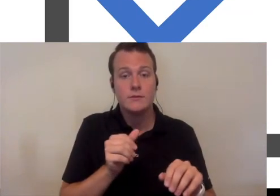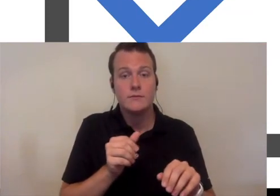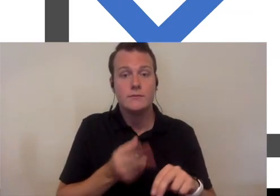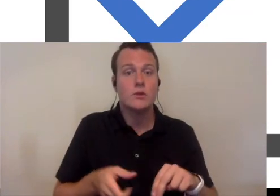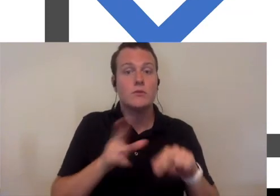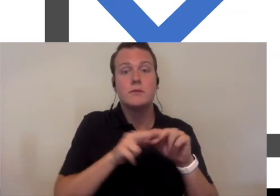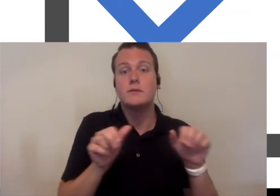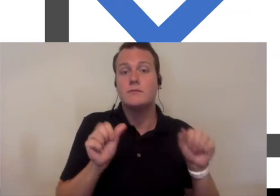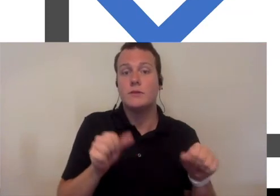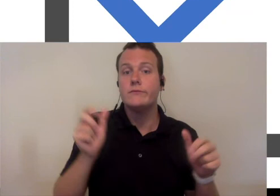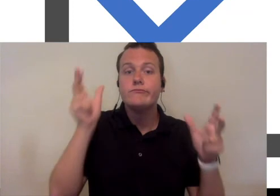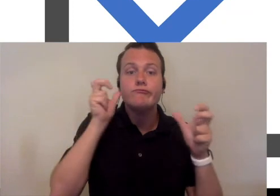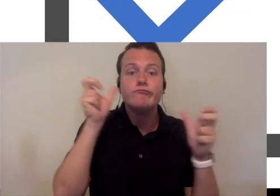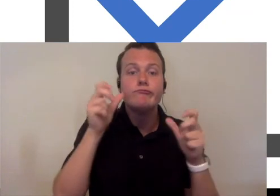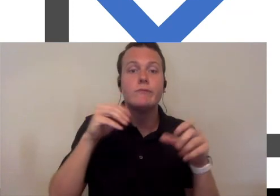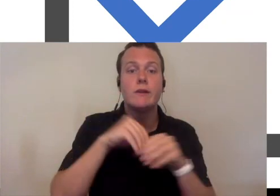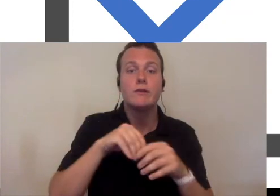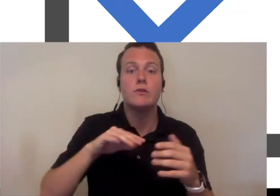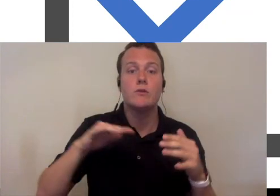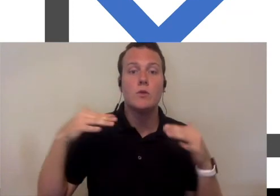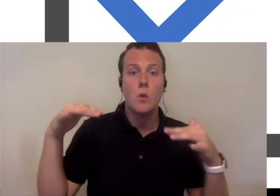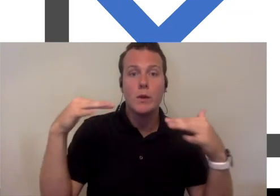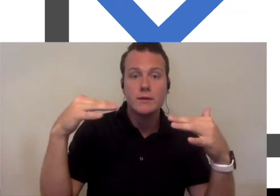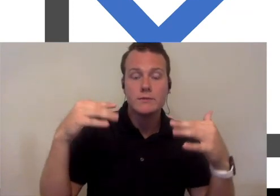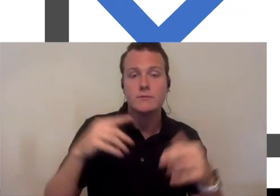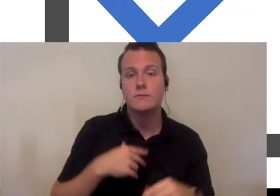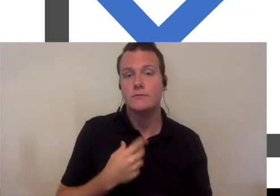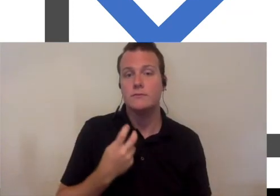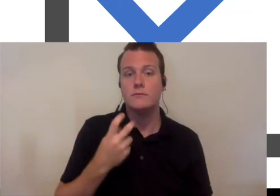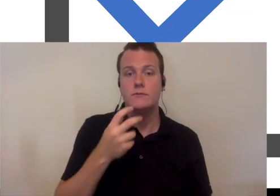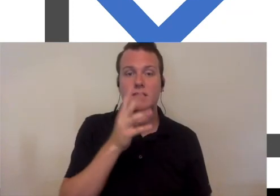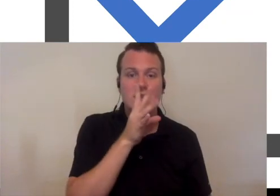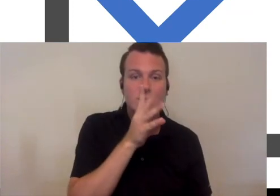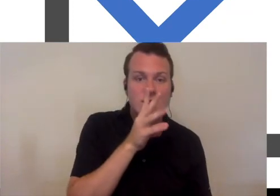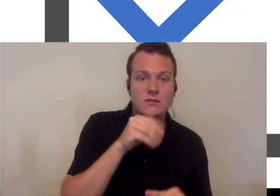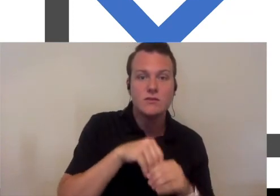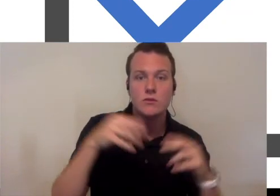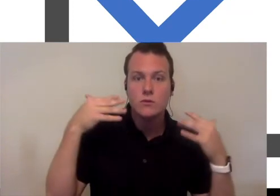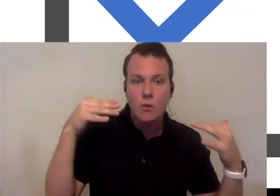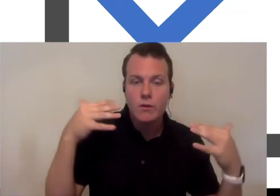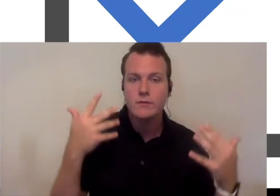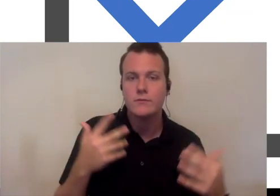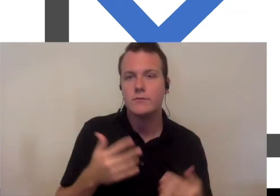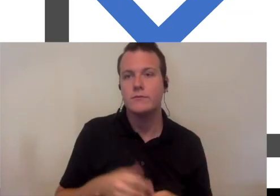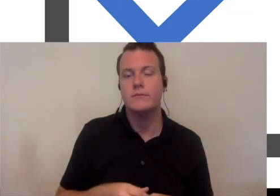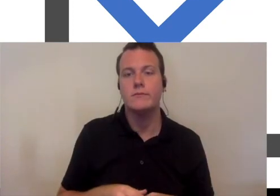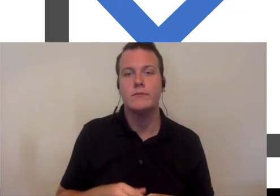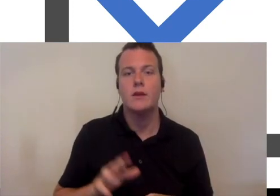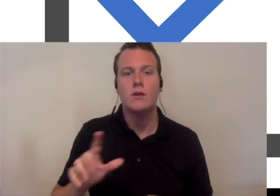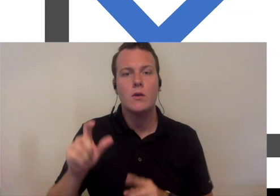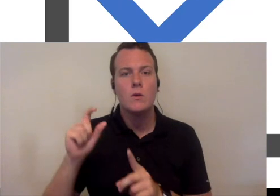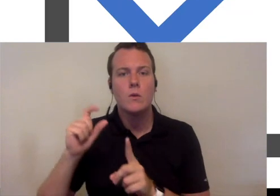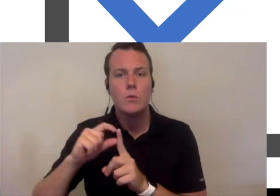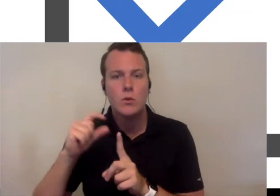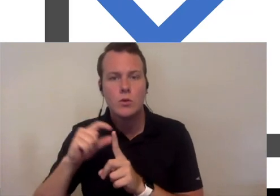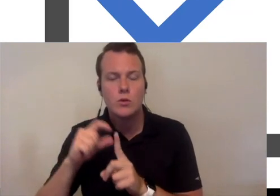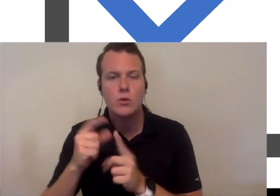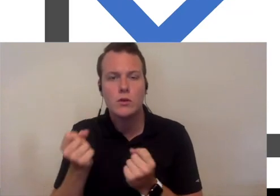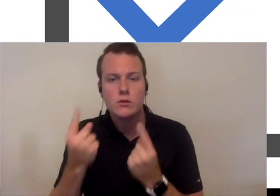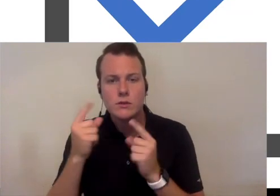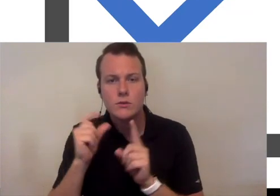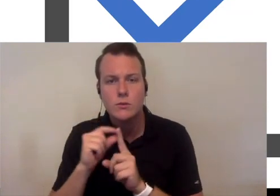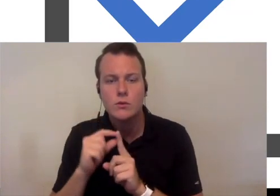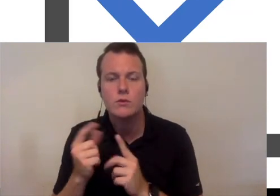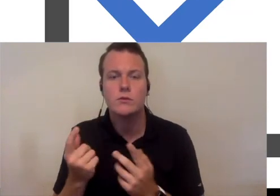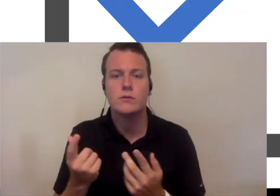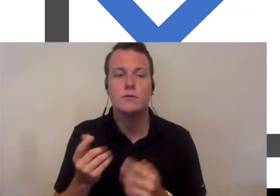was the results of your speech and noise testing, and how did that improve? What was the discrimination levels like